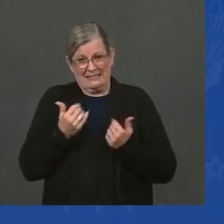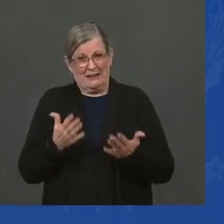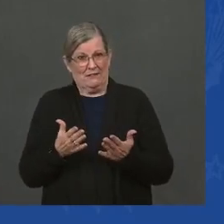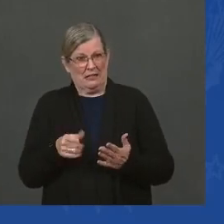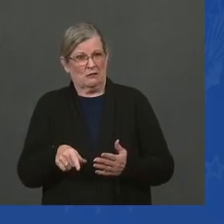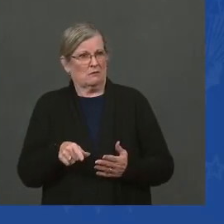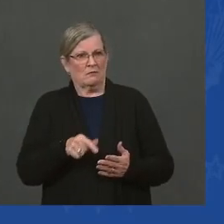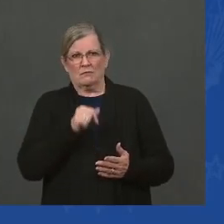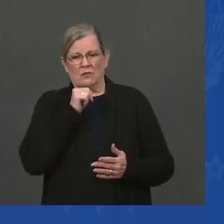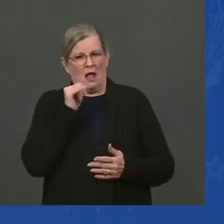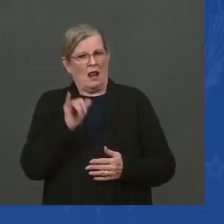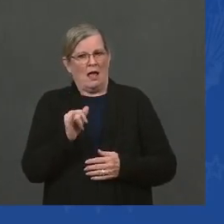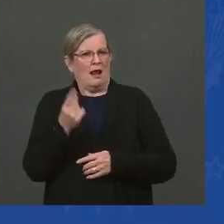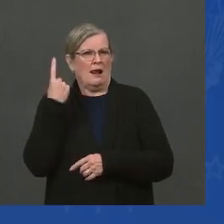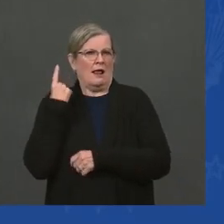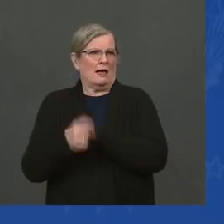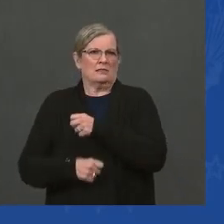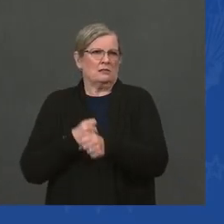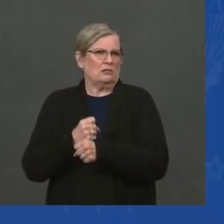Jen Epstein, Wall Street Journal.